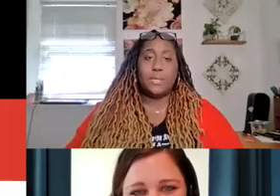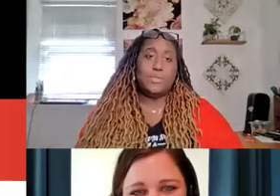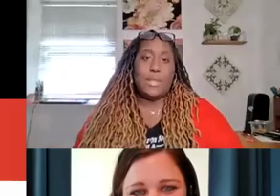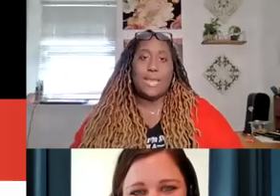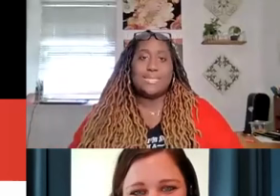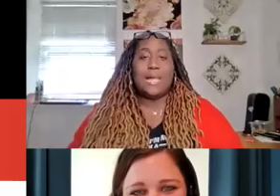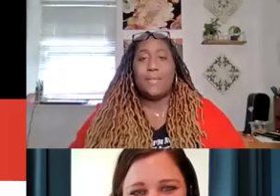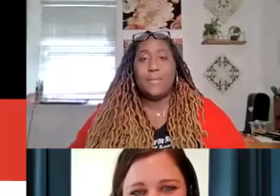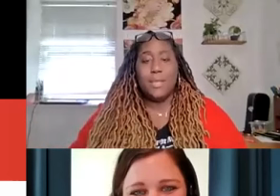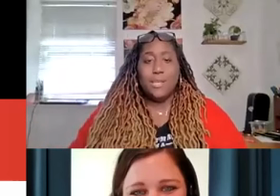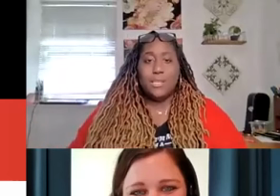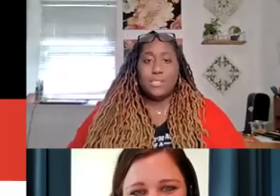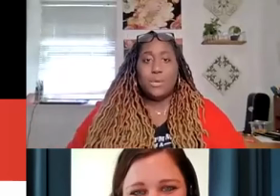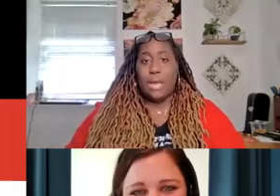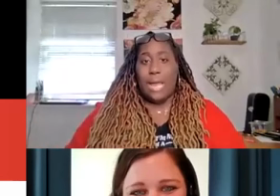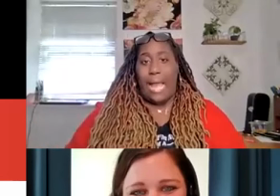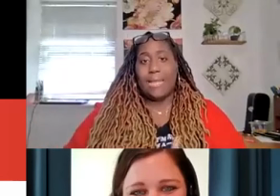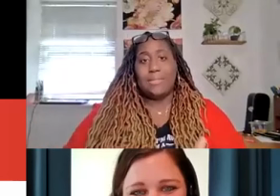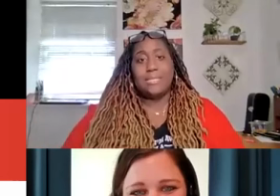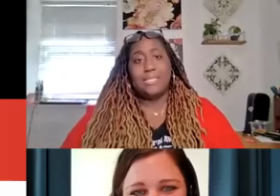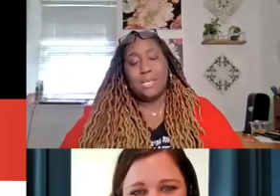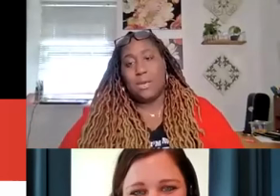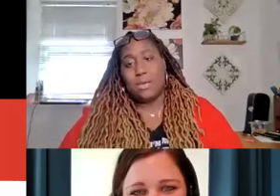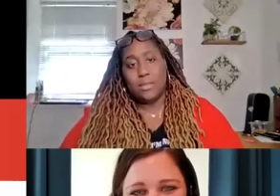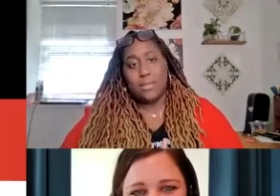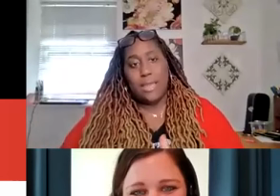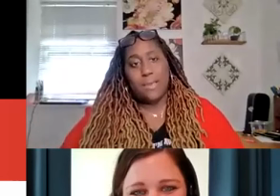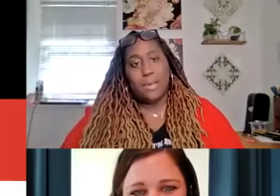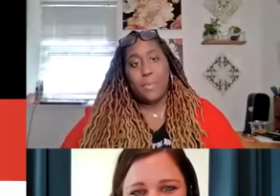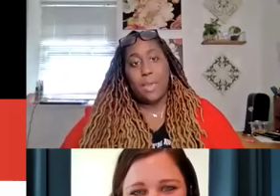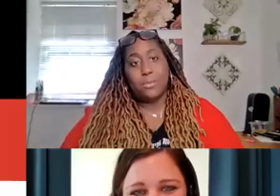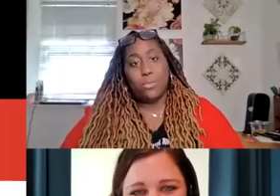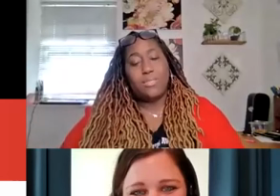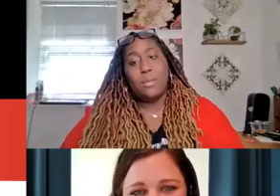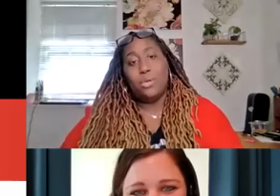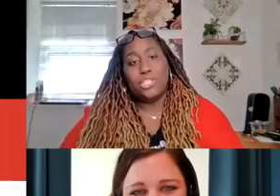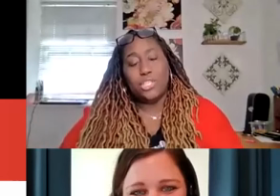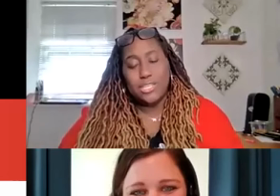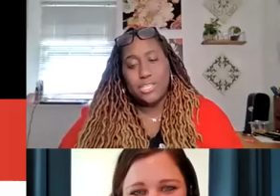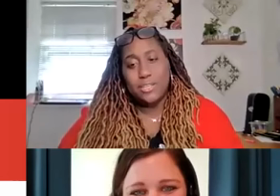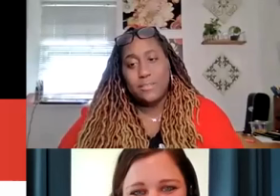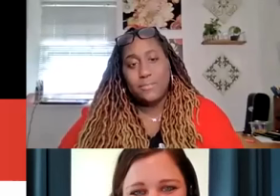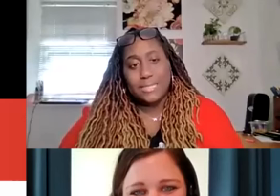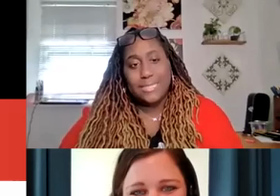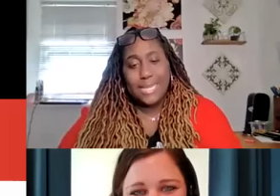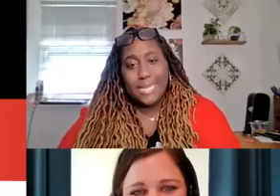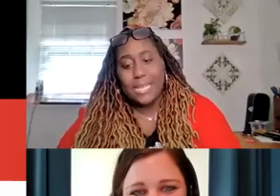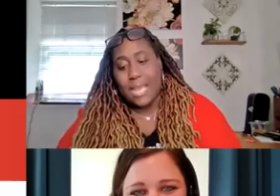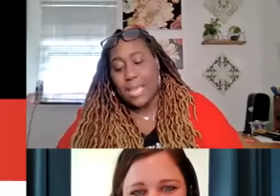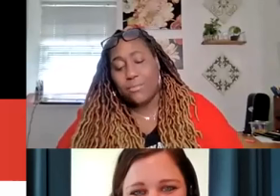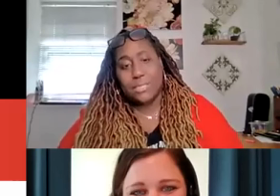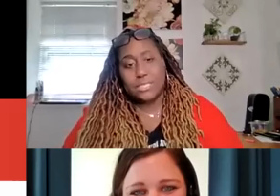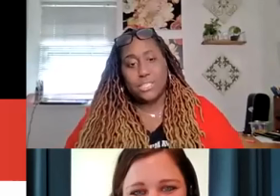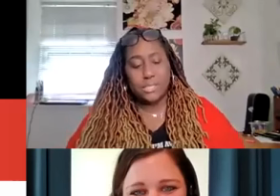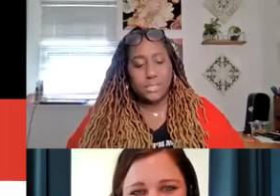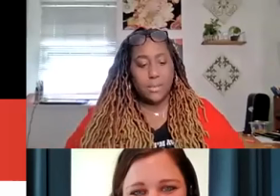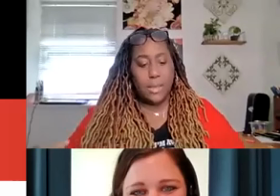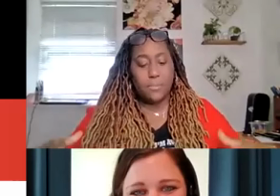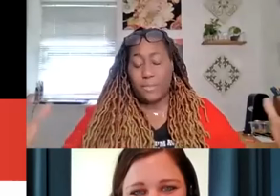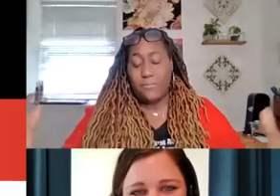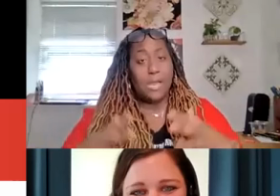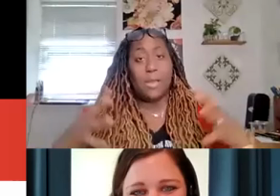Could we go to the next slide? So I'd like to talk now about what the PUSH initiative did. And it really